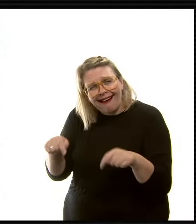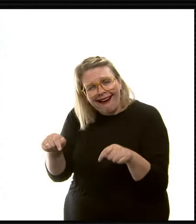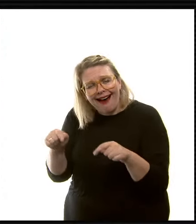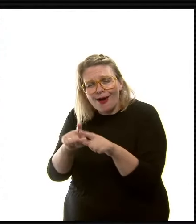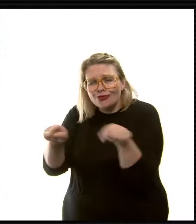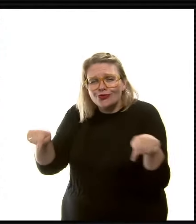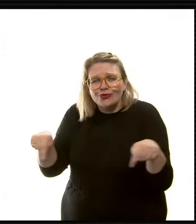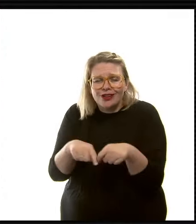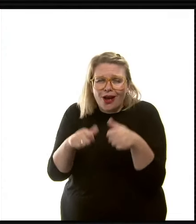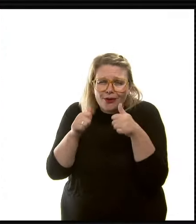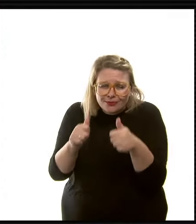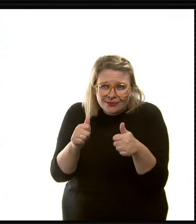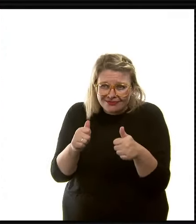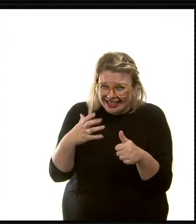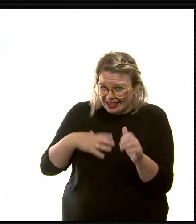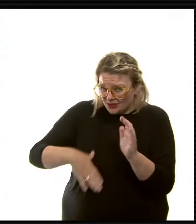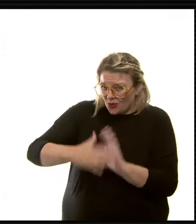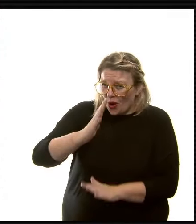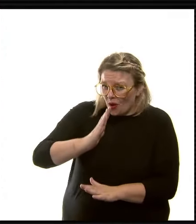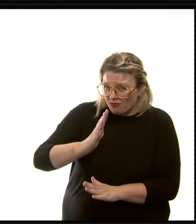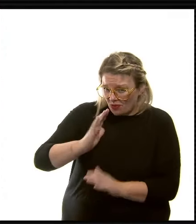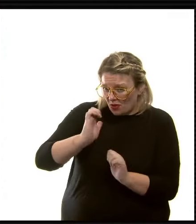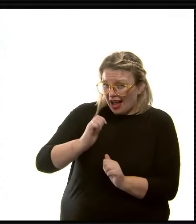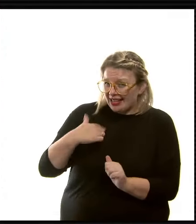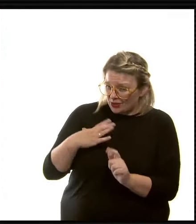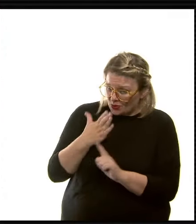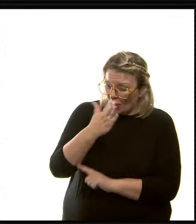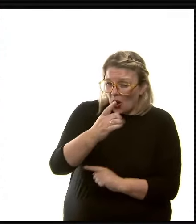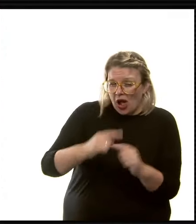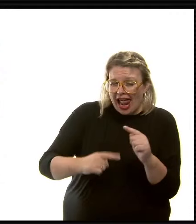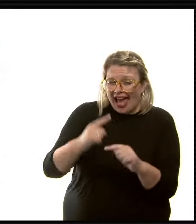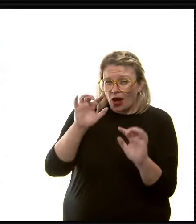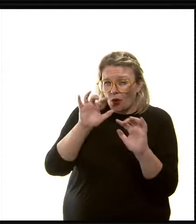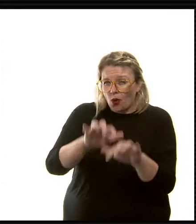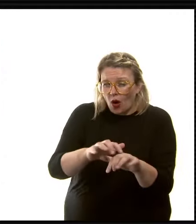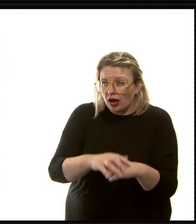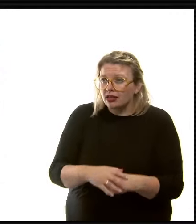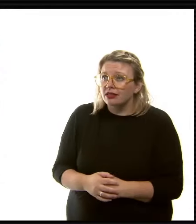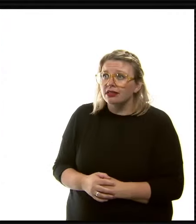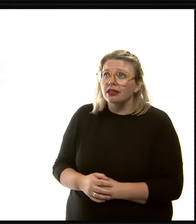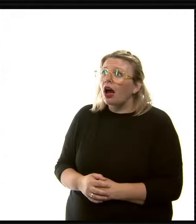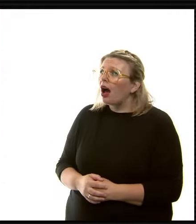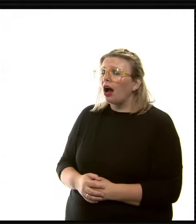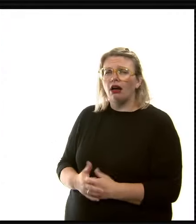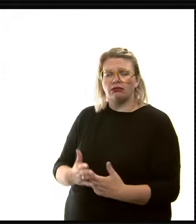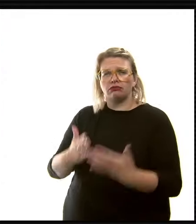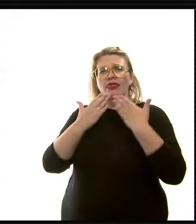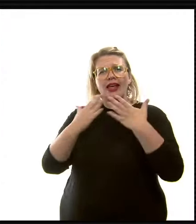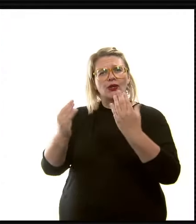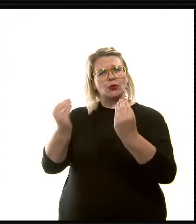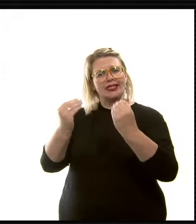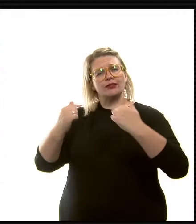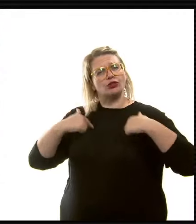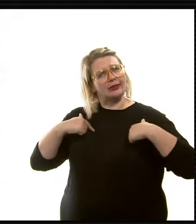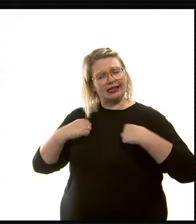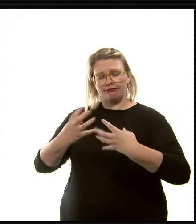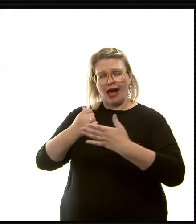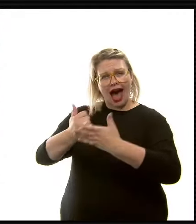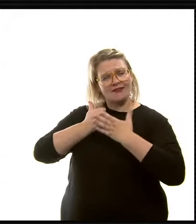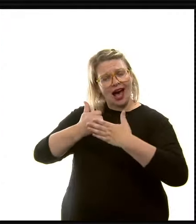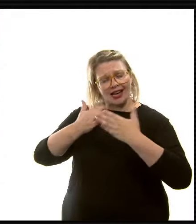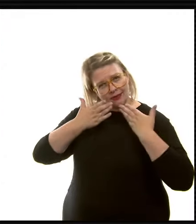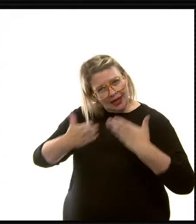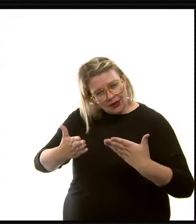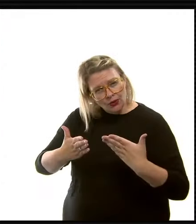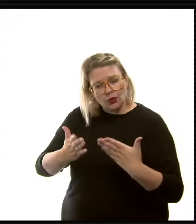Tour London, but I really gotta go now. They're waiting for me at the LegoCon. Oh, okay. Well, thank you so much for teaching me all these tips and tricks and for